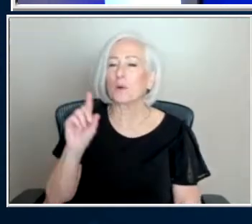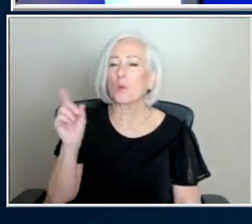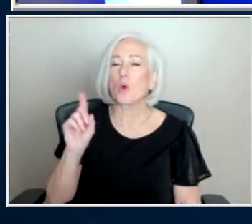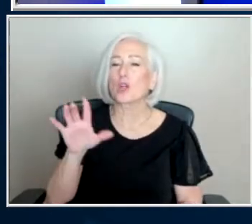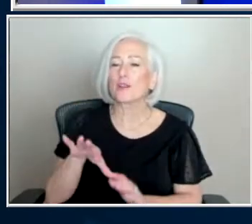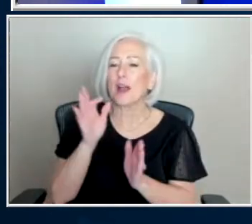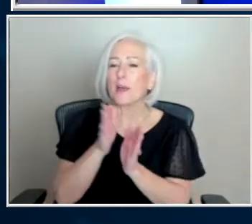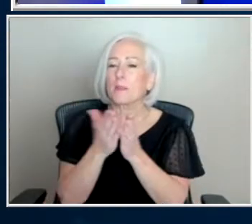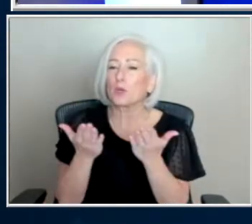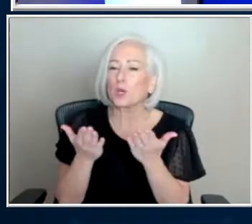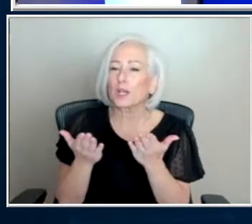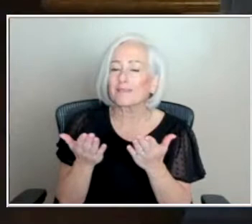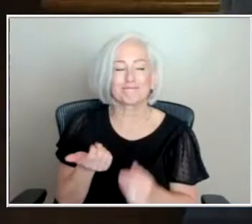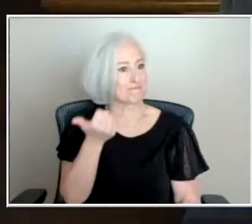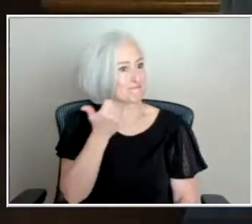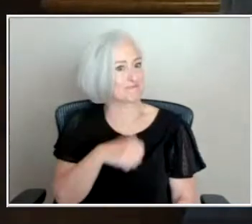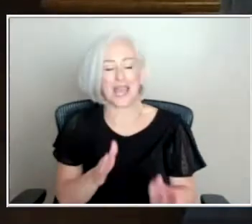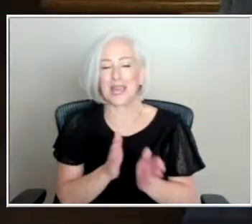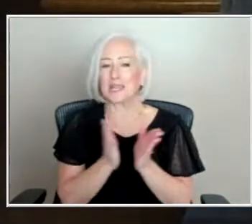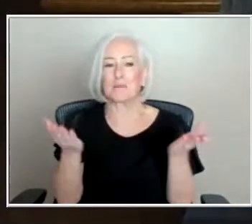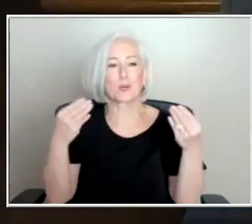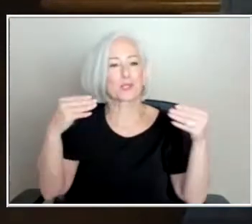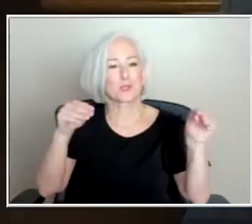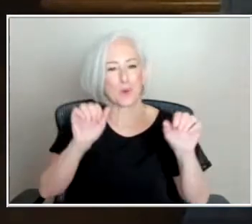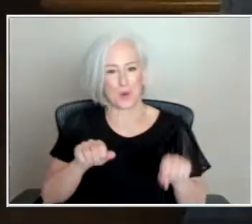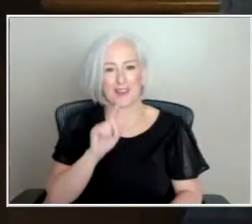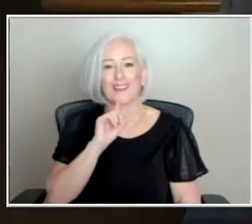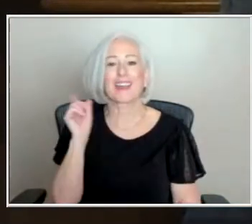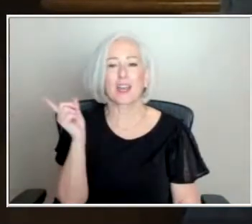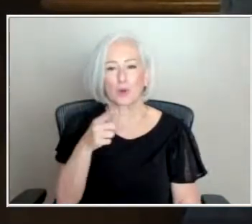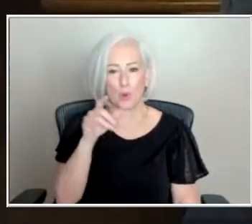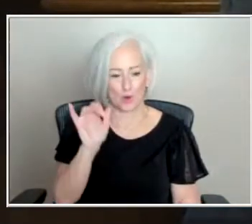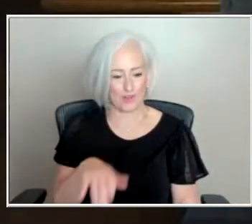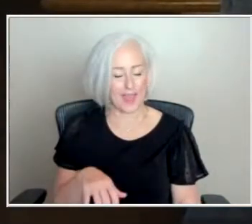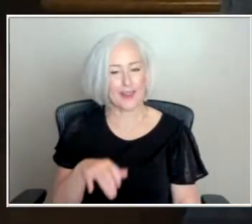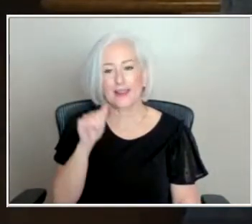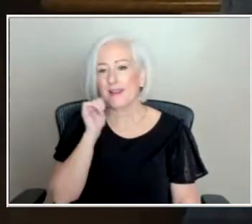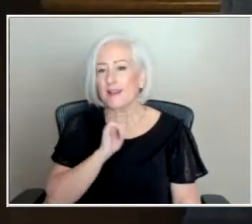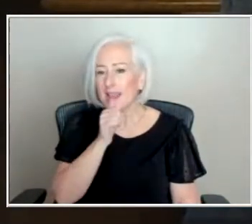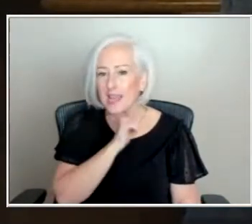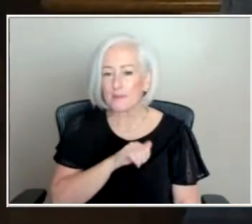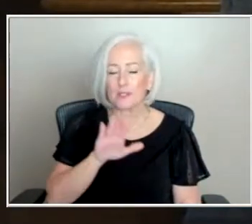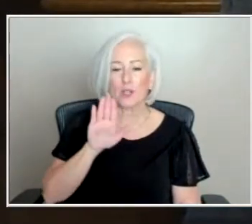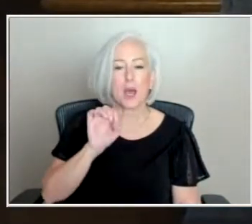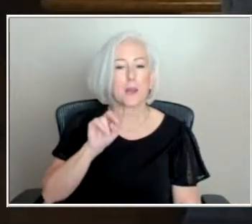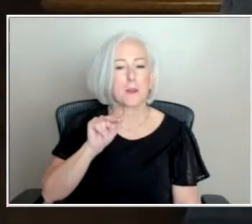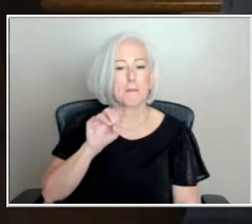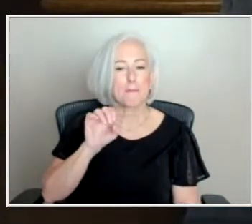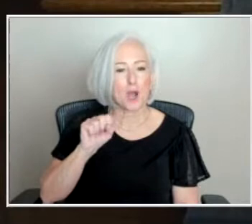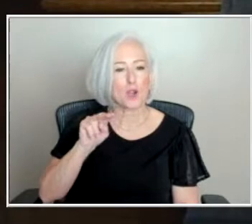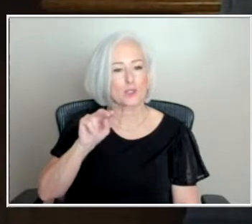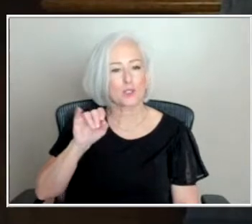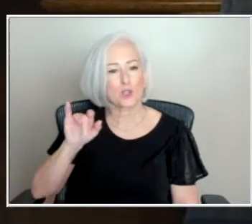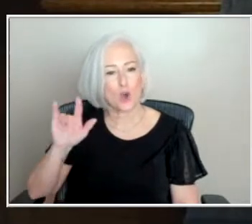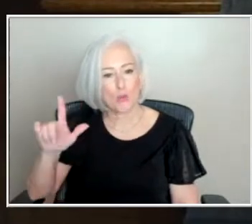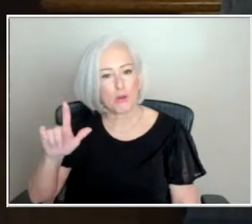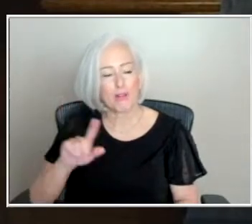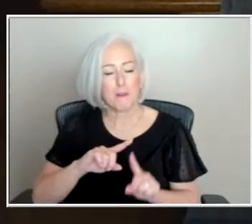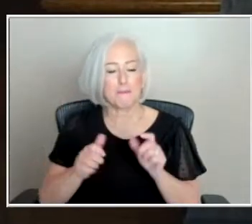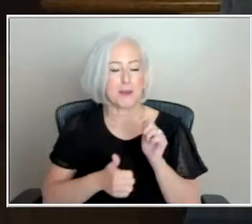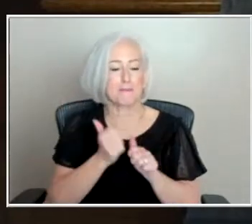can find it at any bookstore. Can go ahead and order it. You can get it on Amazon, Barnes & Noble, but most bookstores